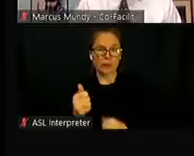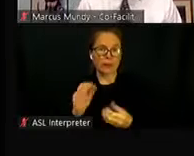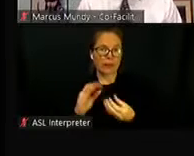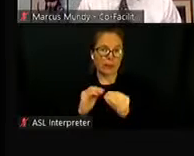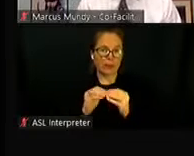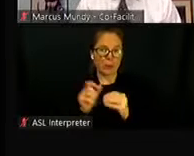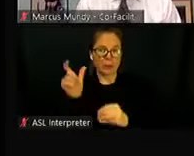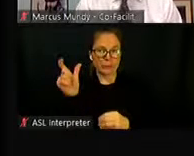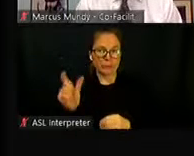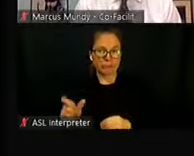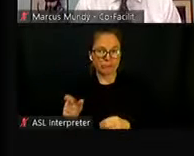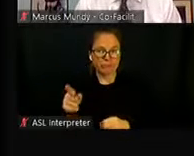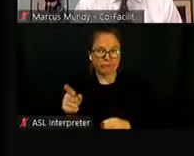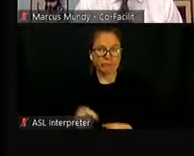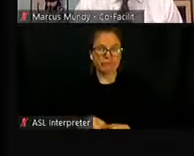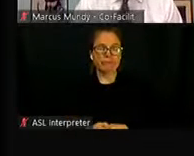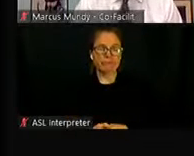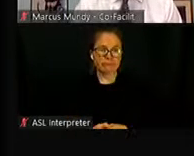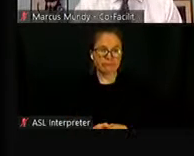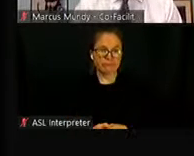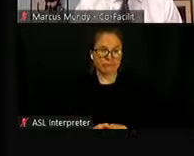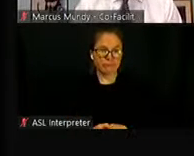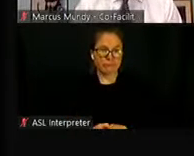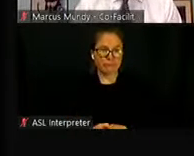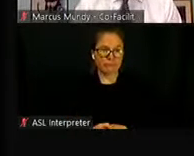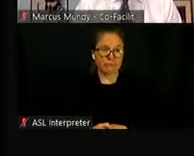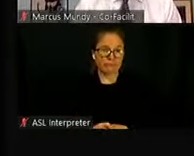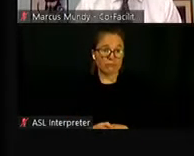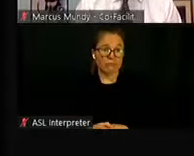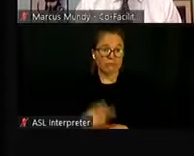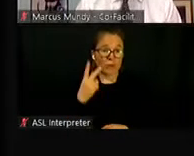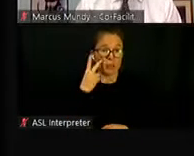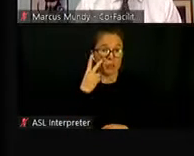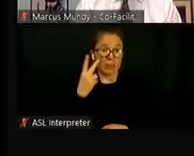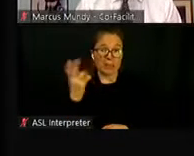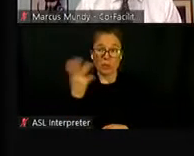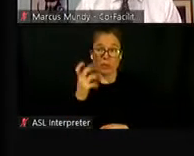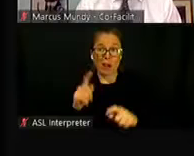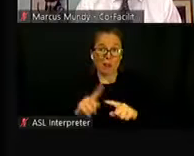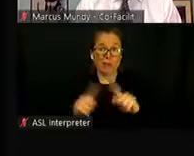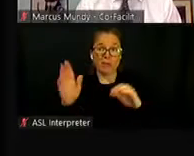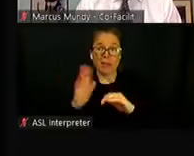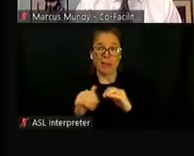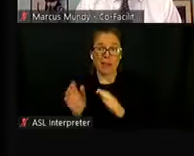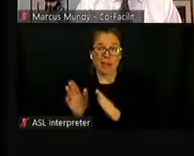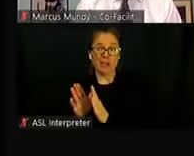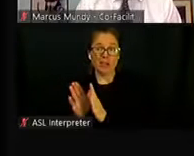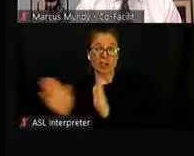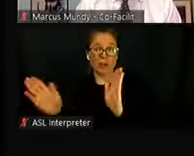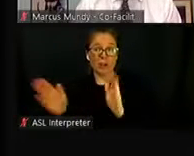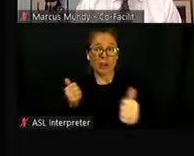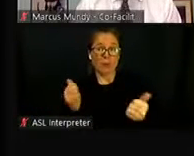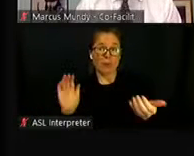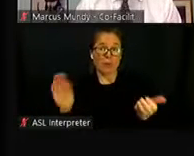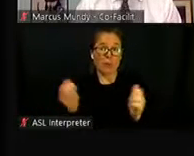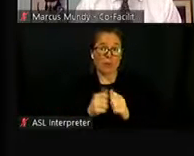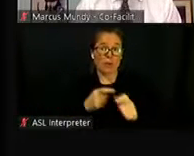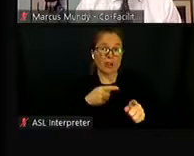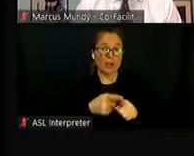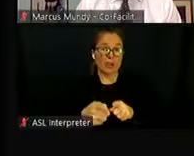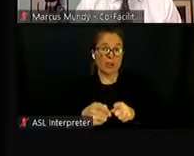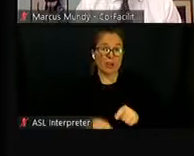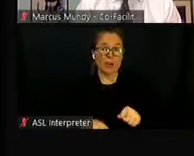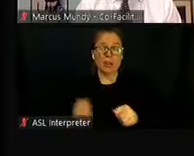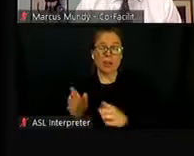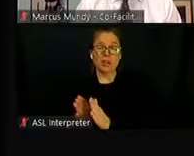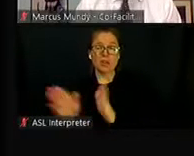in the chart by yourself. You can see that how big of a difference between general fund and special fund difference. General fund is about